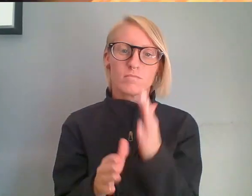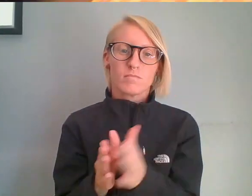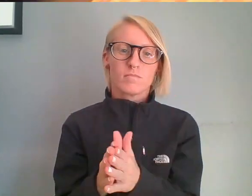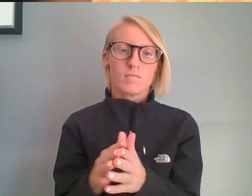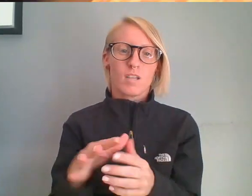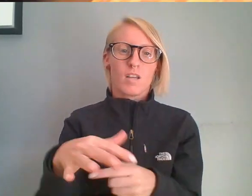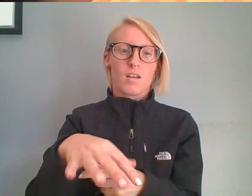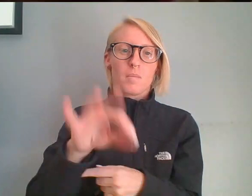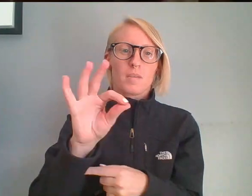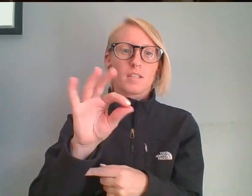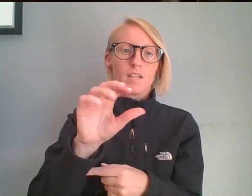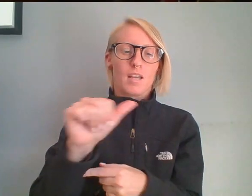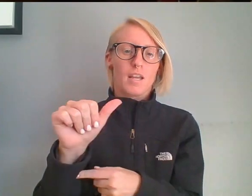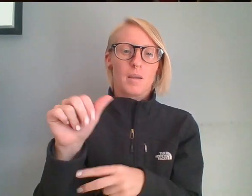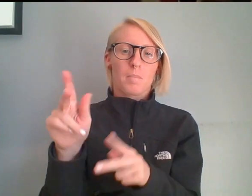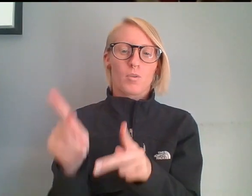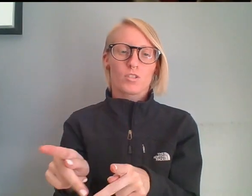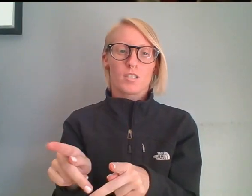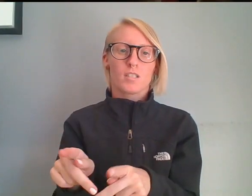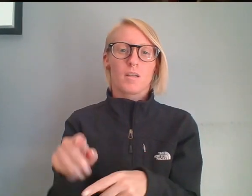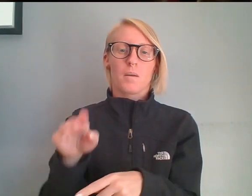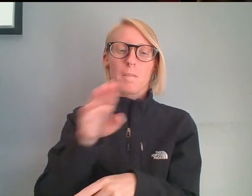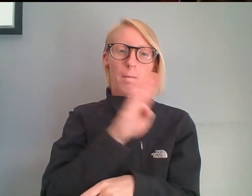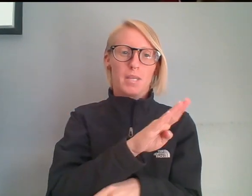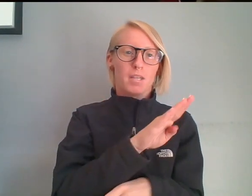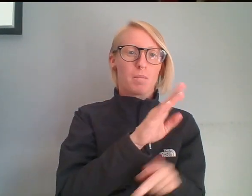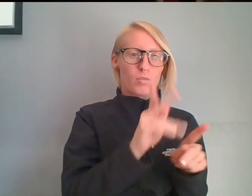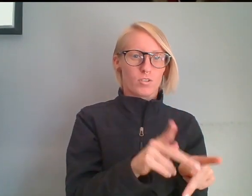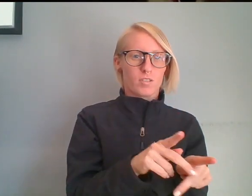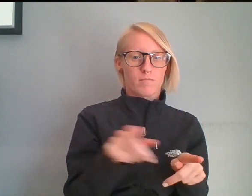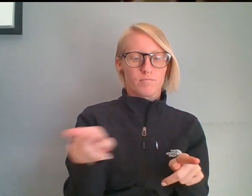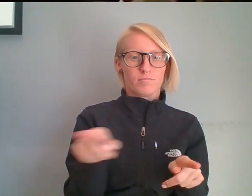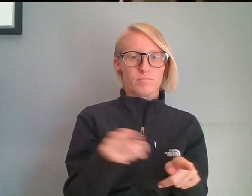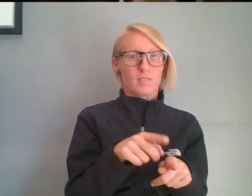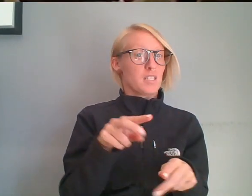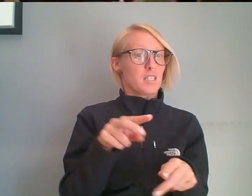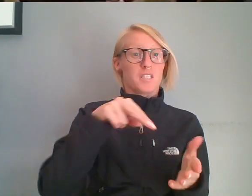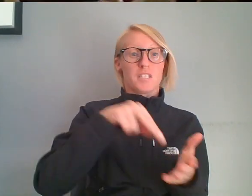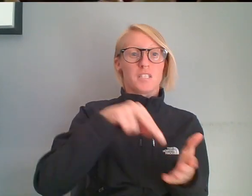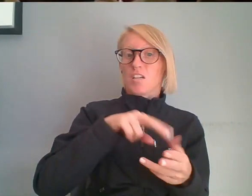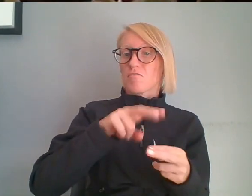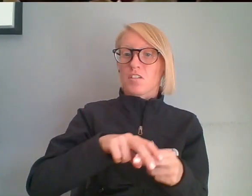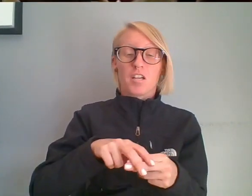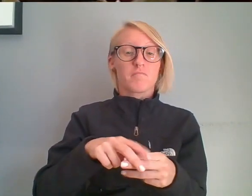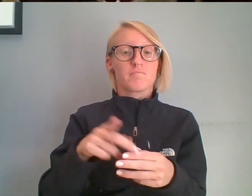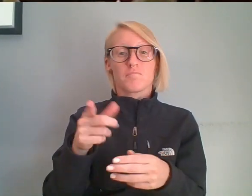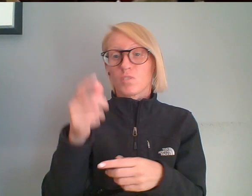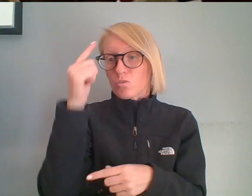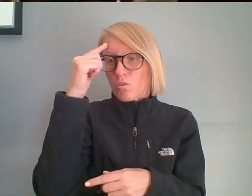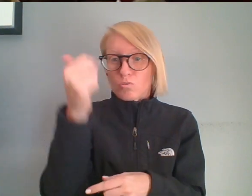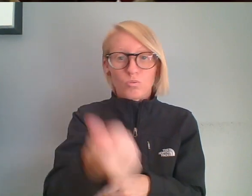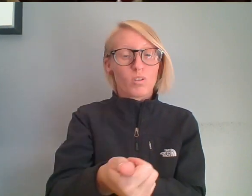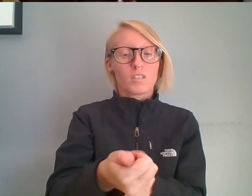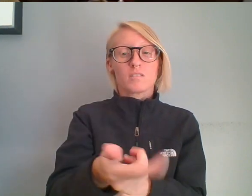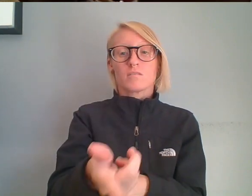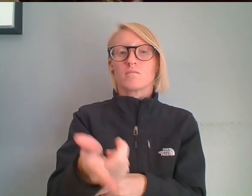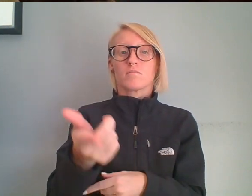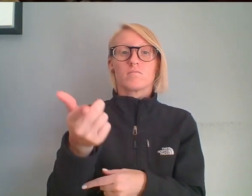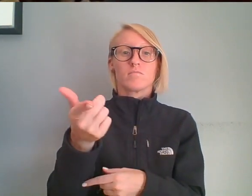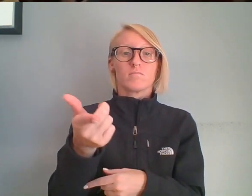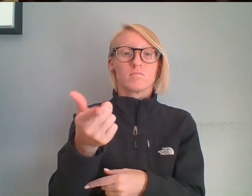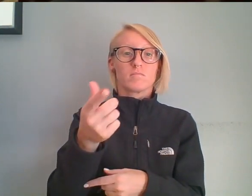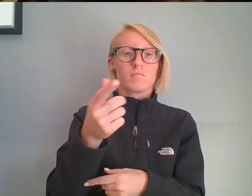pick an A person and a B person. You may stand or sit. It's totally up to you. Pick an A and pick a